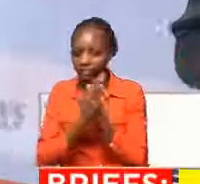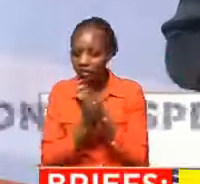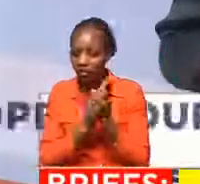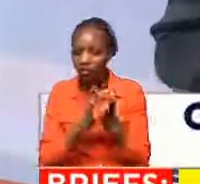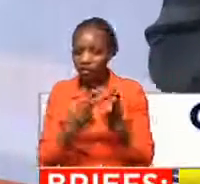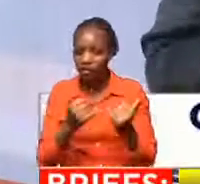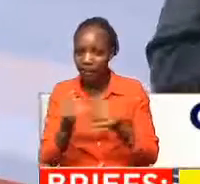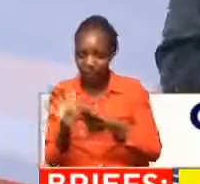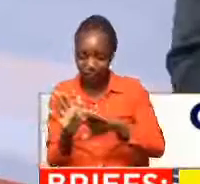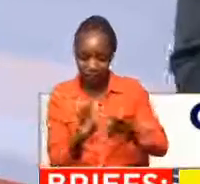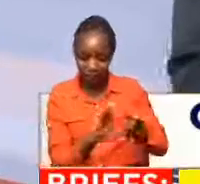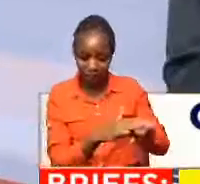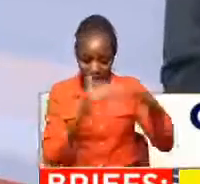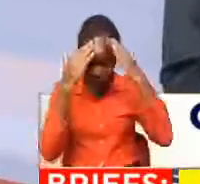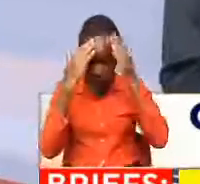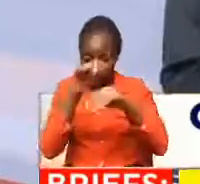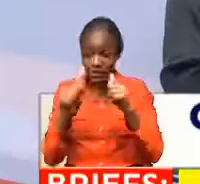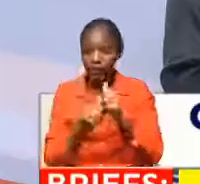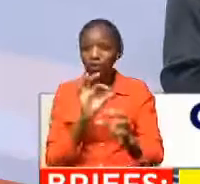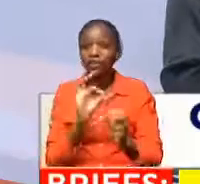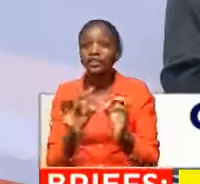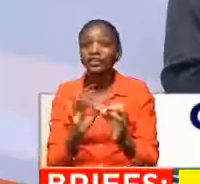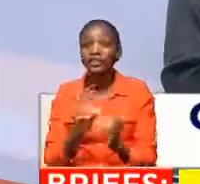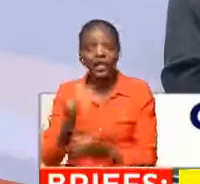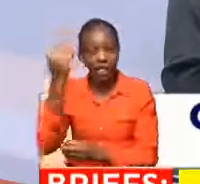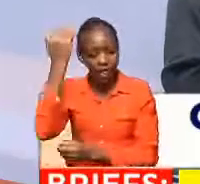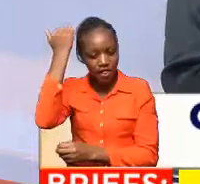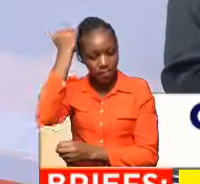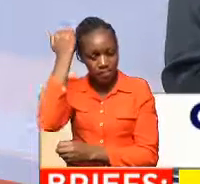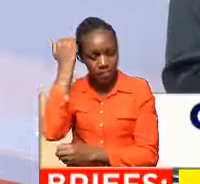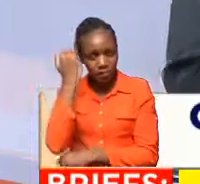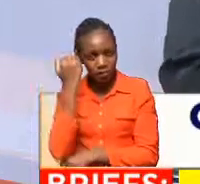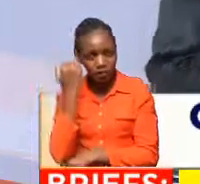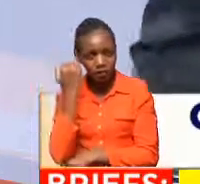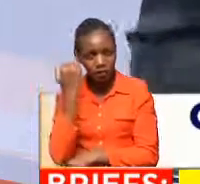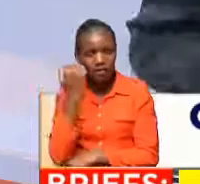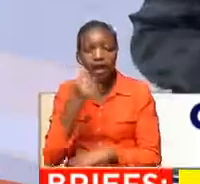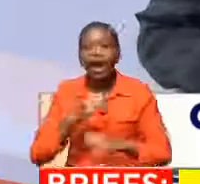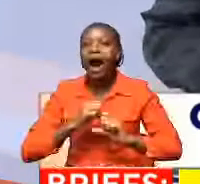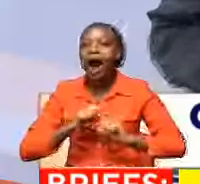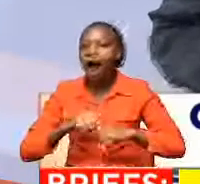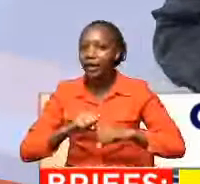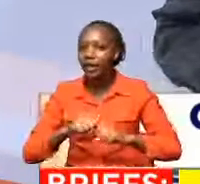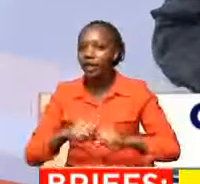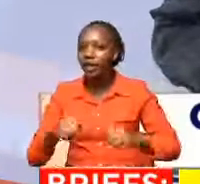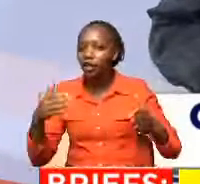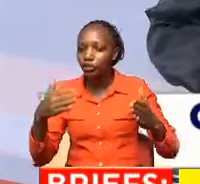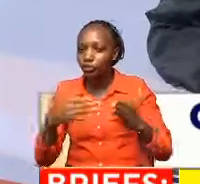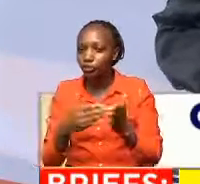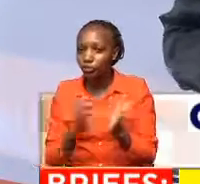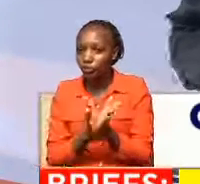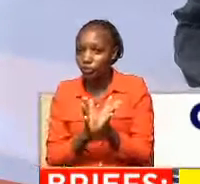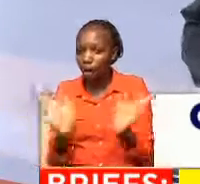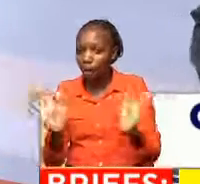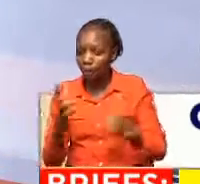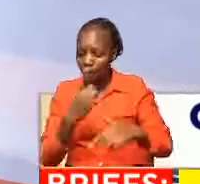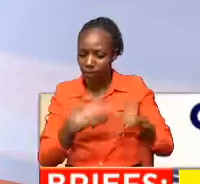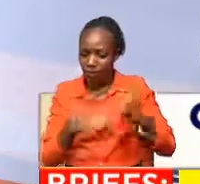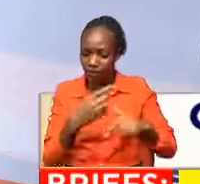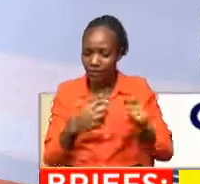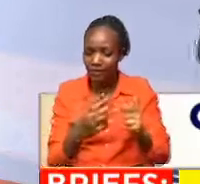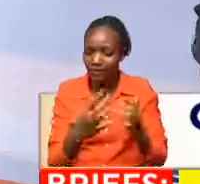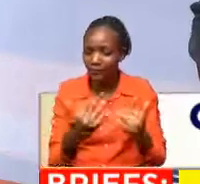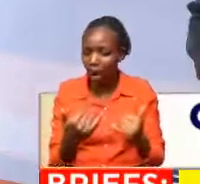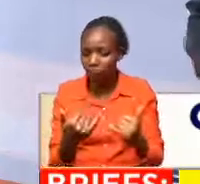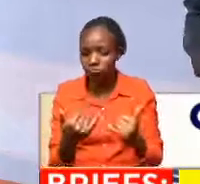to the corridors of justice, the judiciary has resolved to suspend open court sessions indefinitely in keeping with the severity